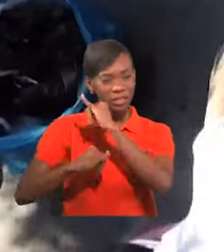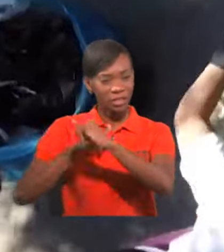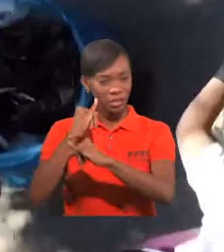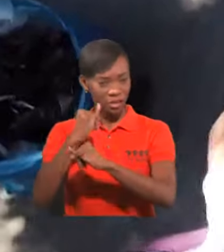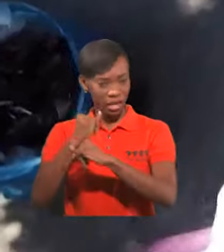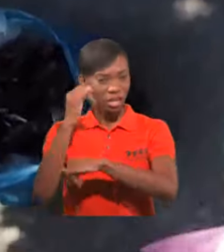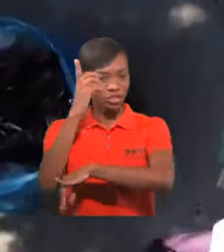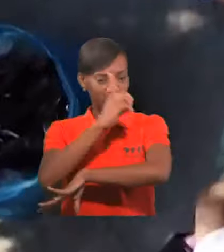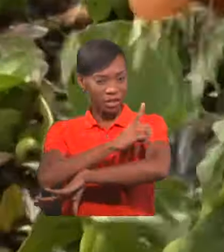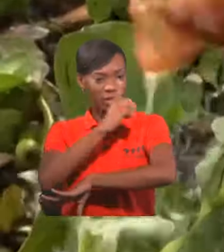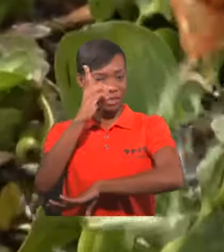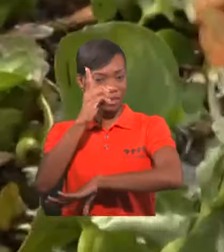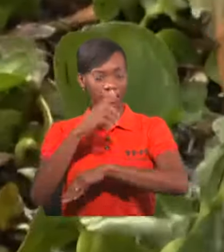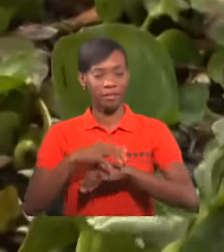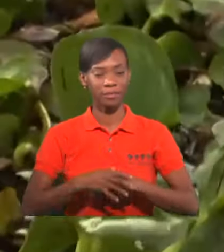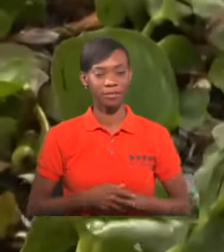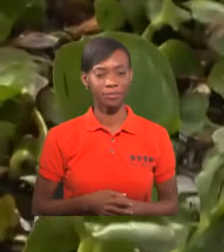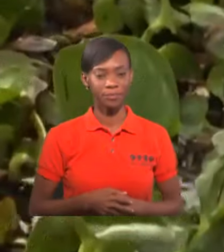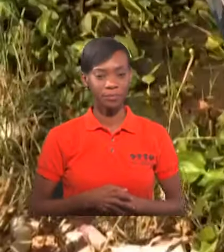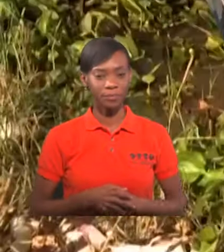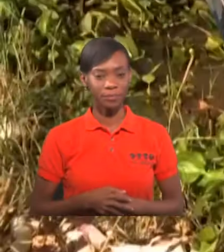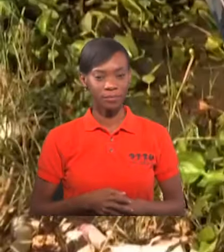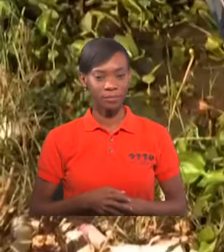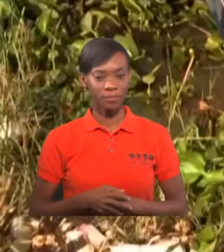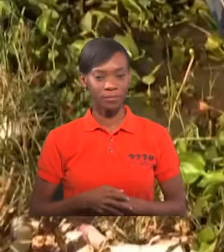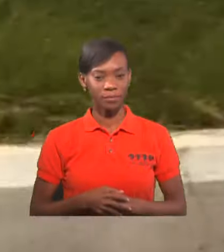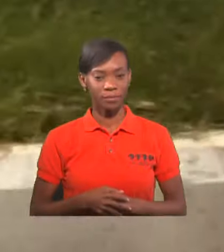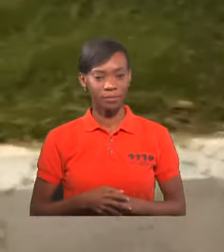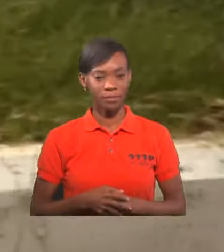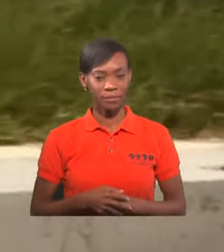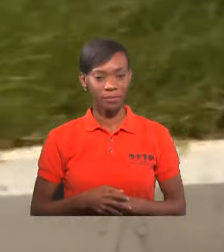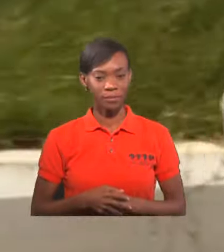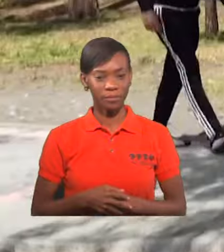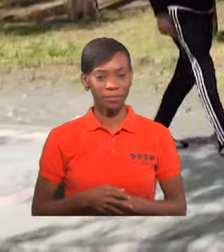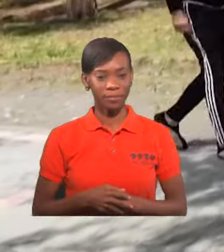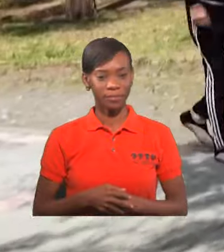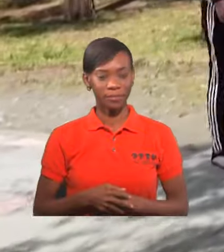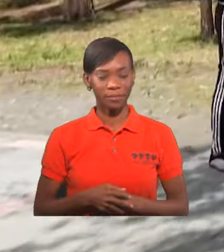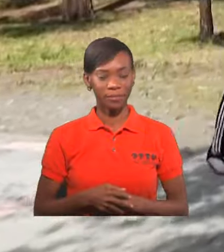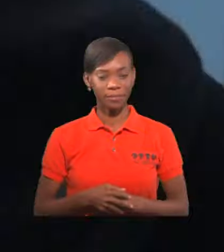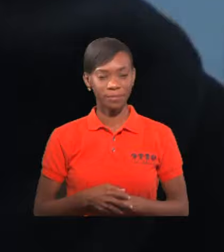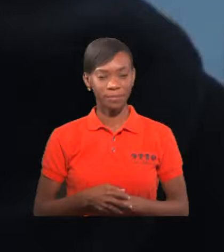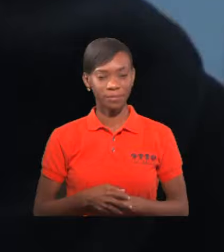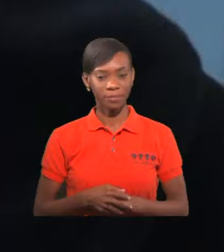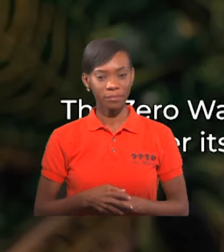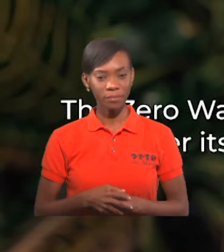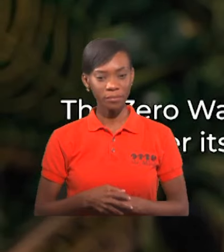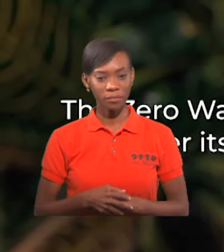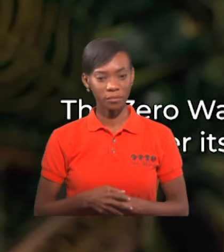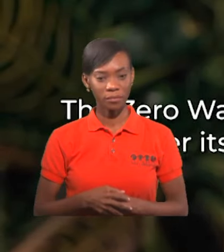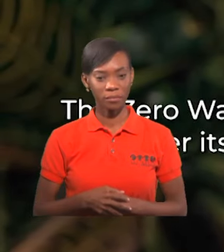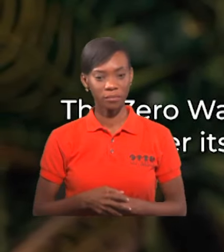to raise awareness of zero waste initiatives and their contribution to achieving sustainable development.